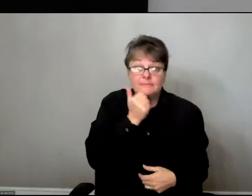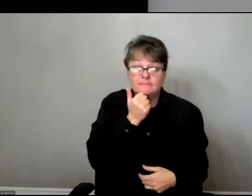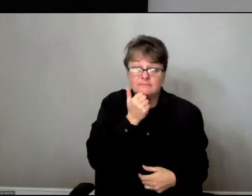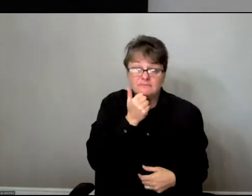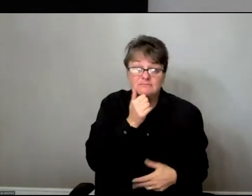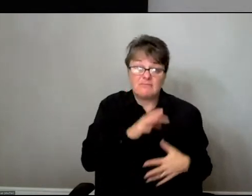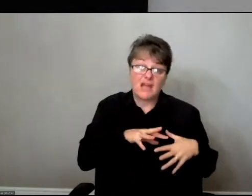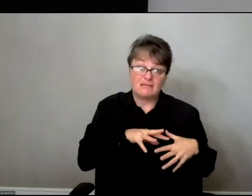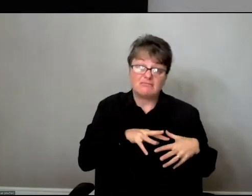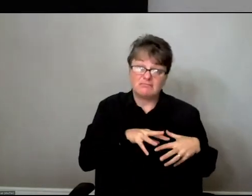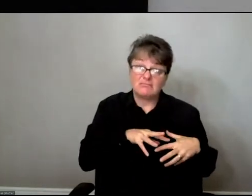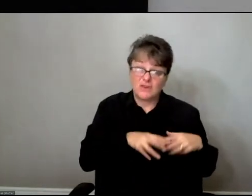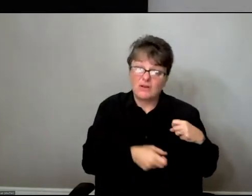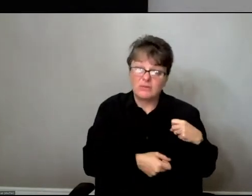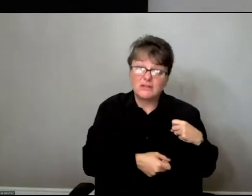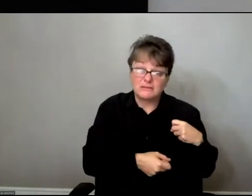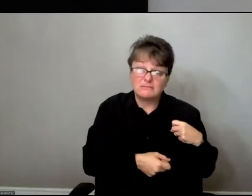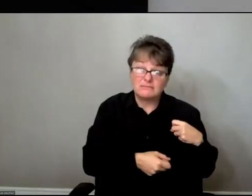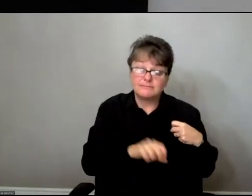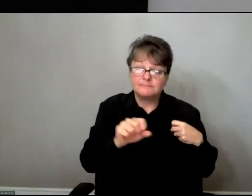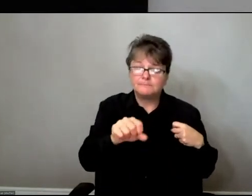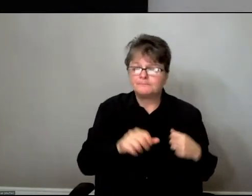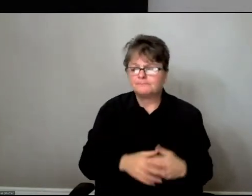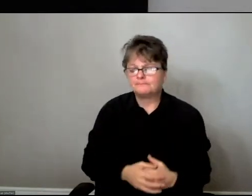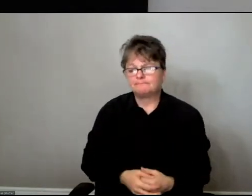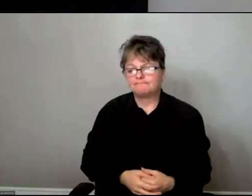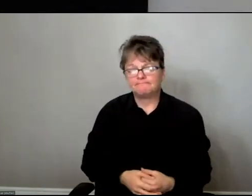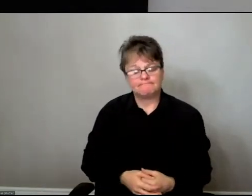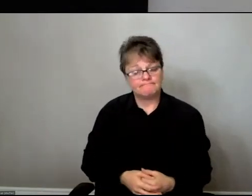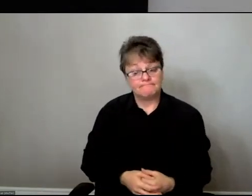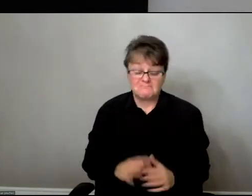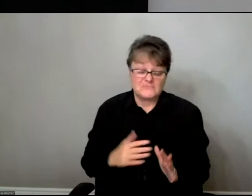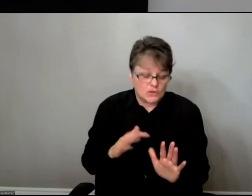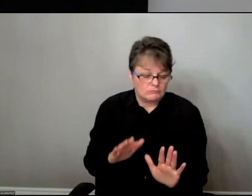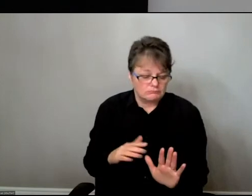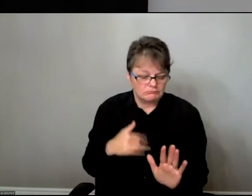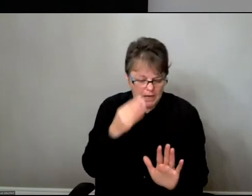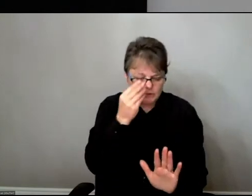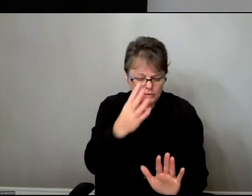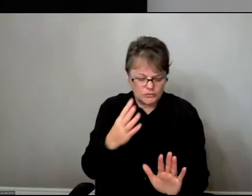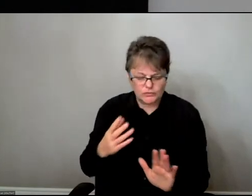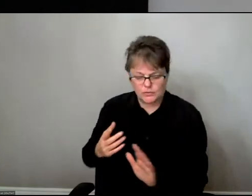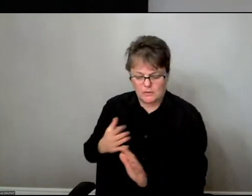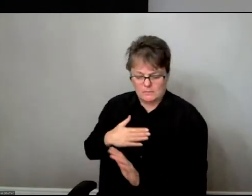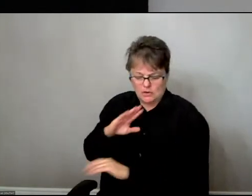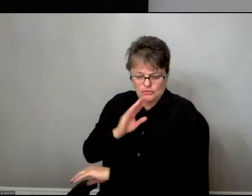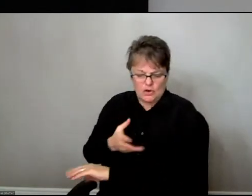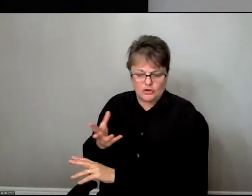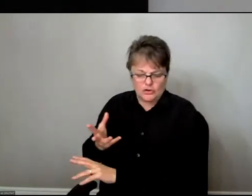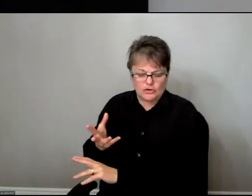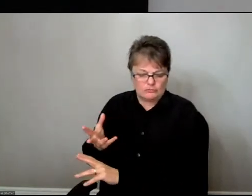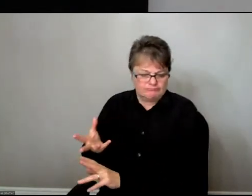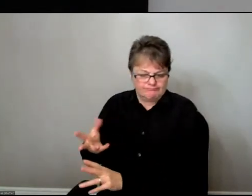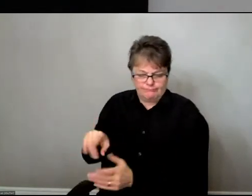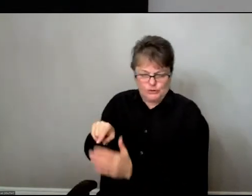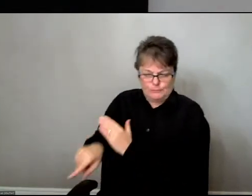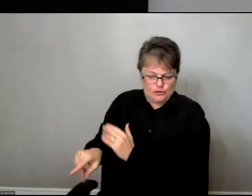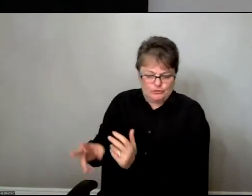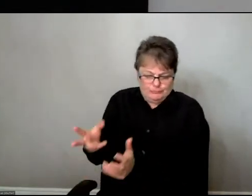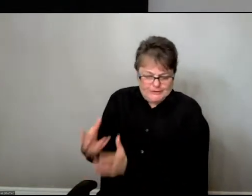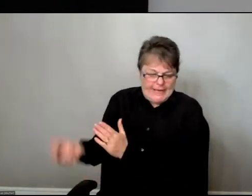As I said earlier, it's been 8 years now that Julianne was taken from us forever.